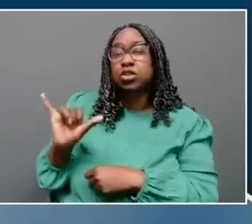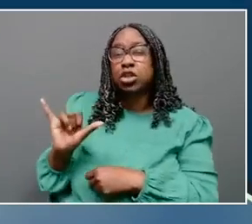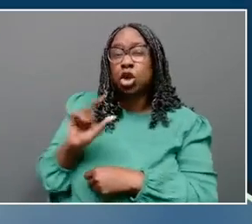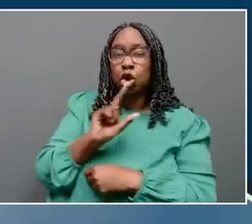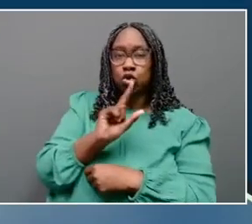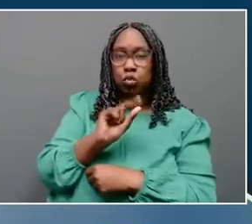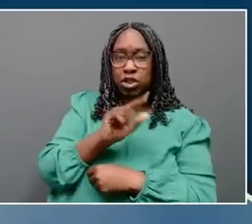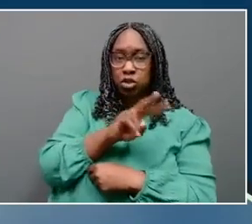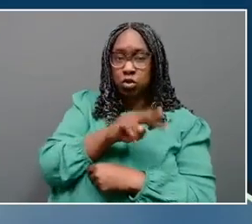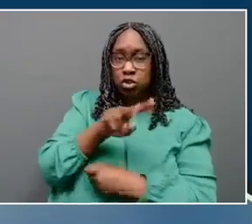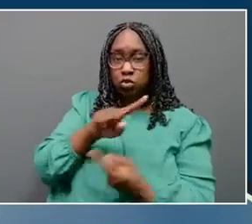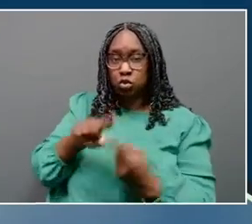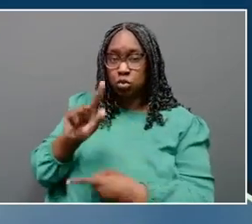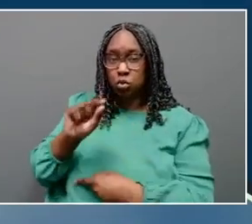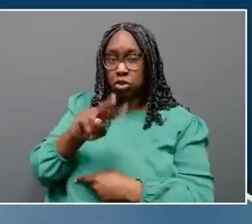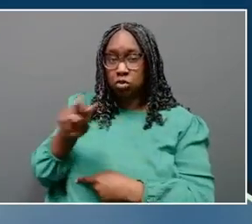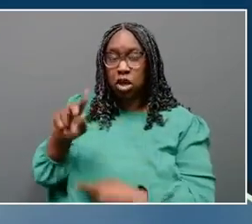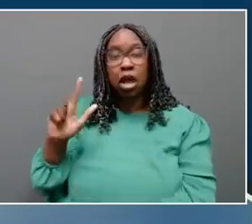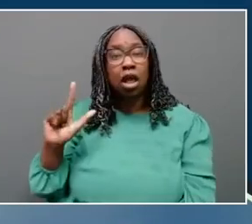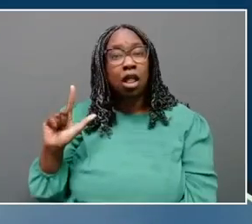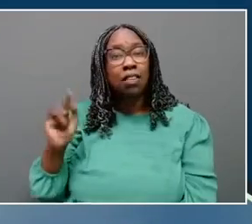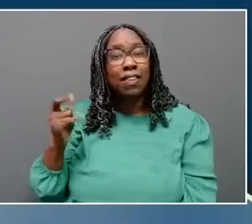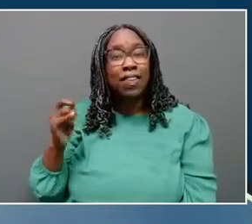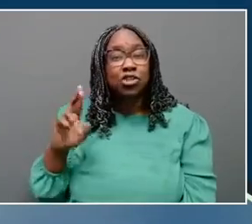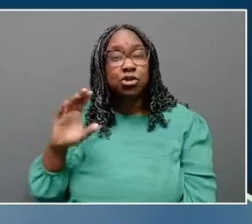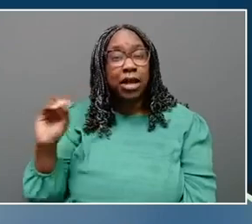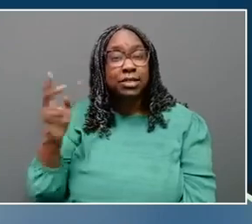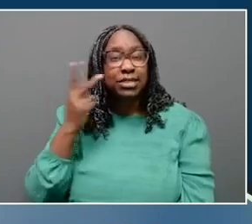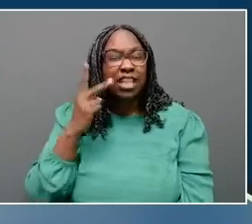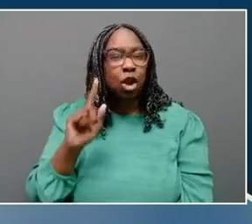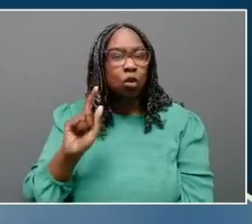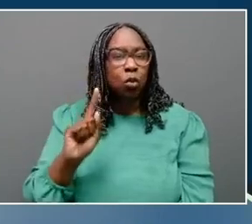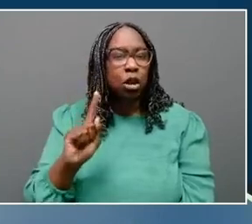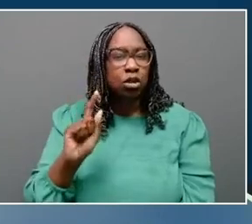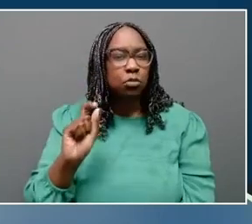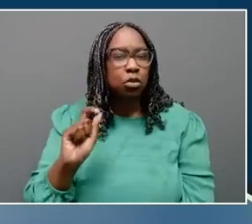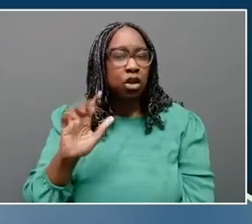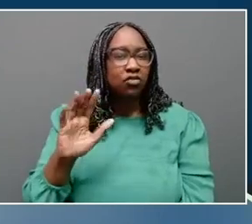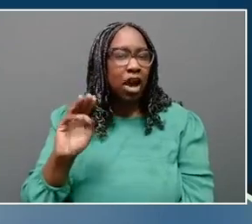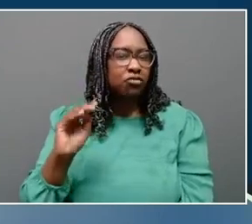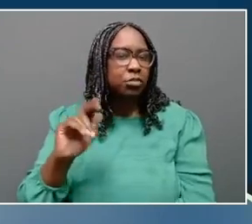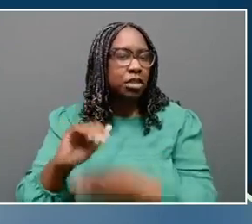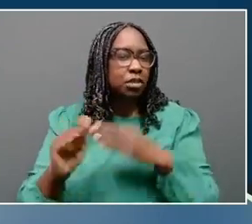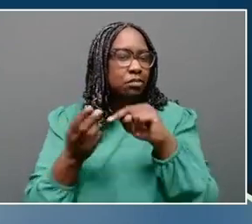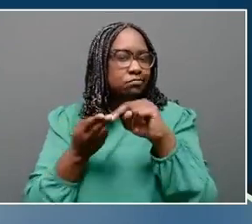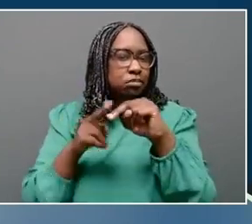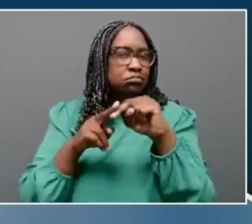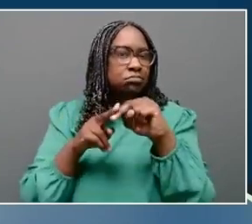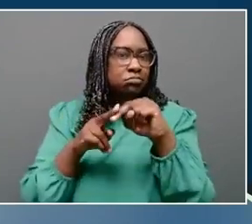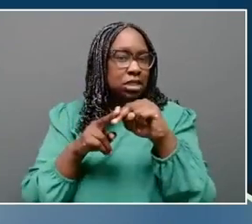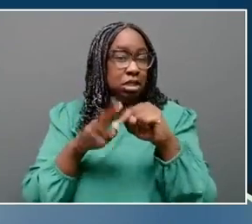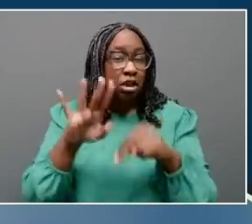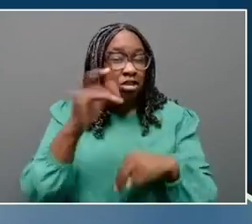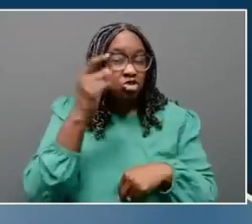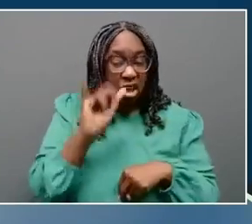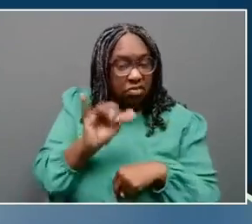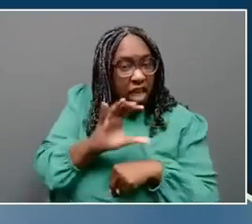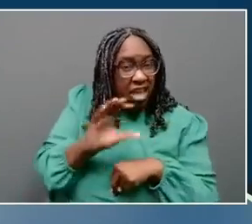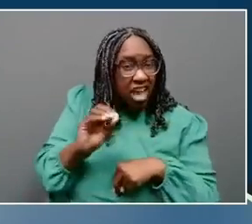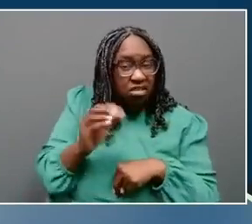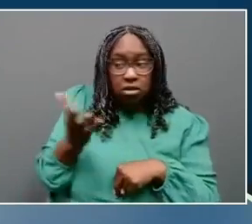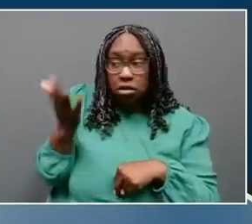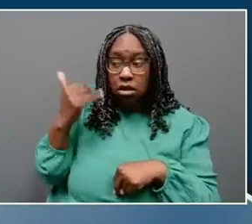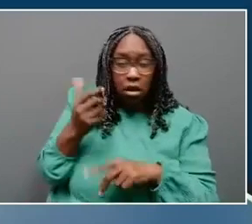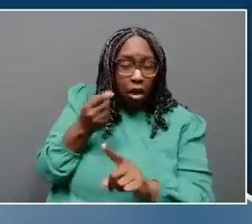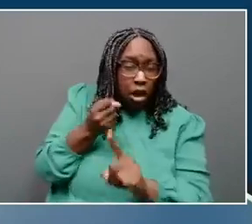2023, Letcher County is seeing an increase of $1.5 million. Think about it. A county that was hit so hard in the flooding is